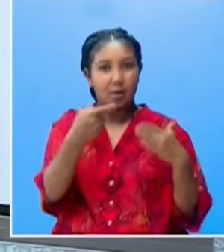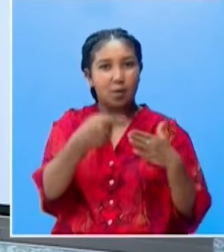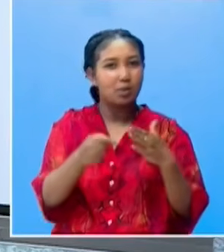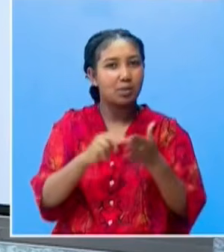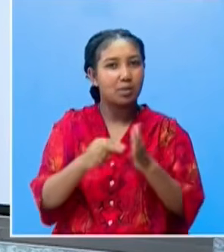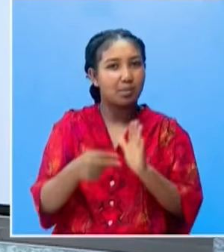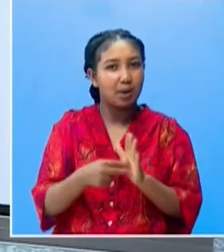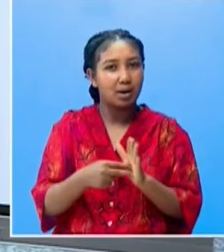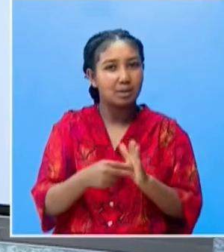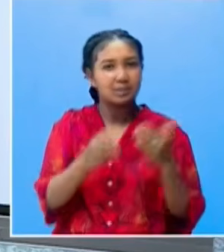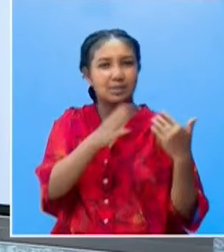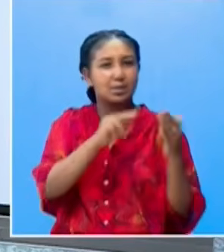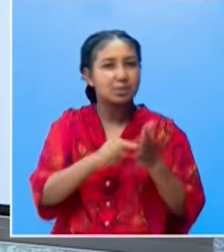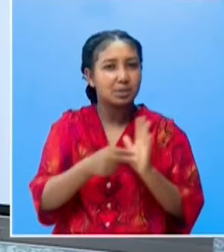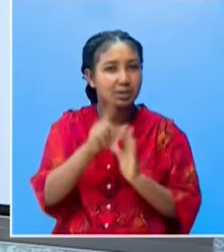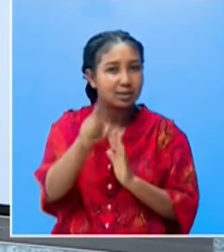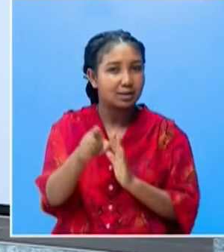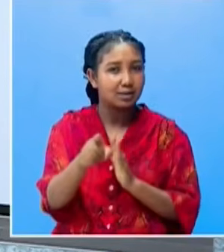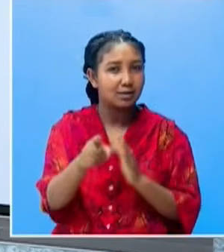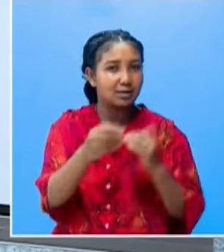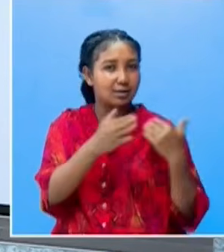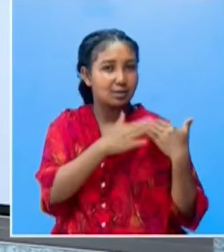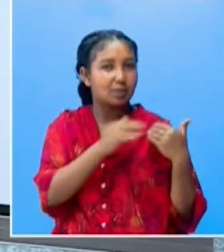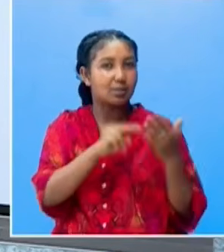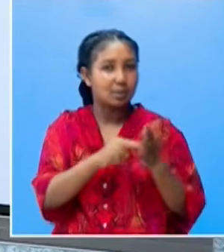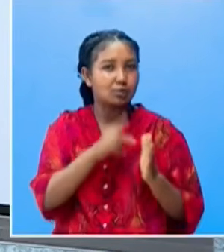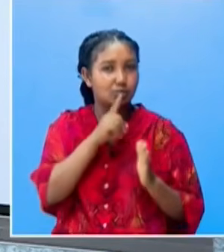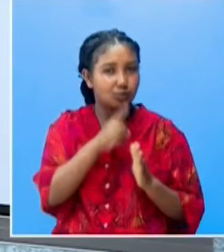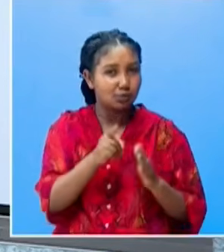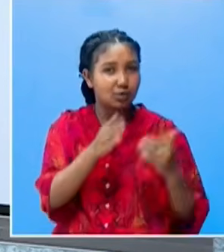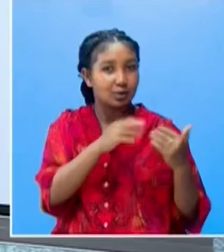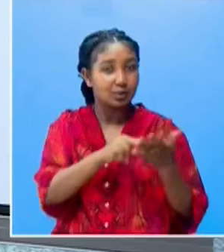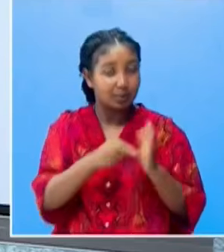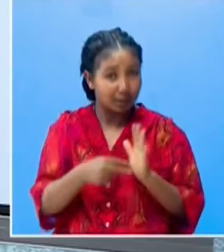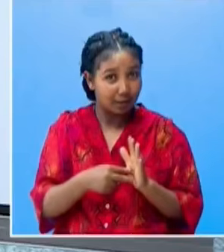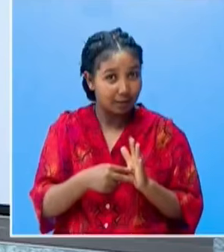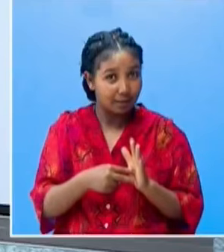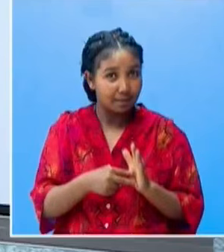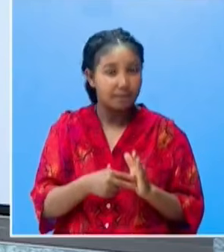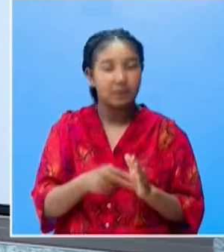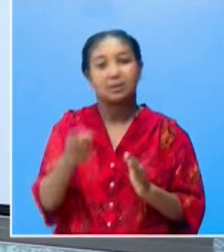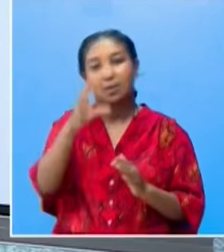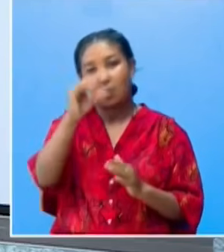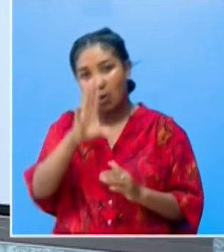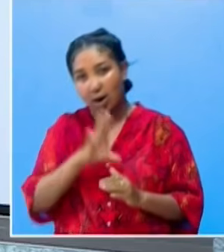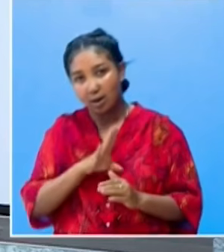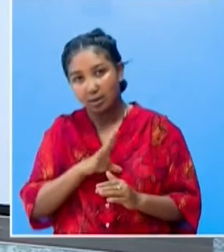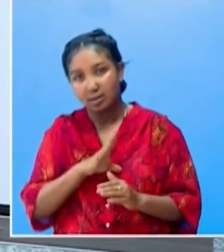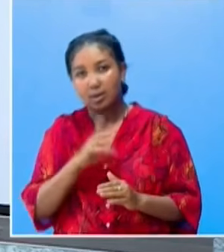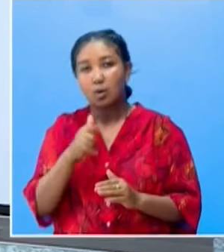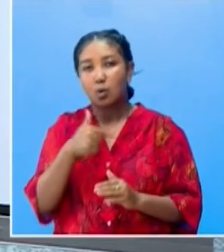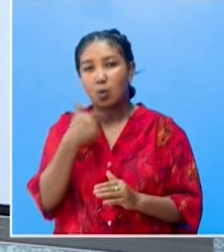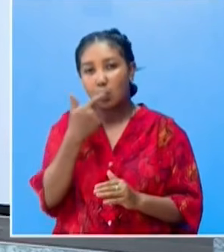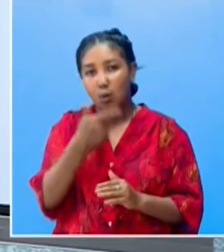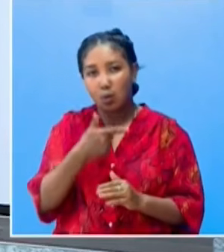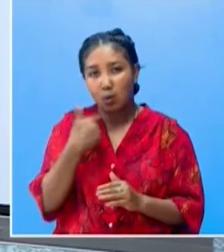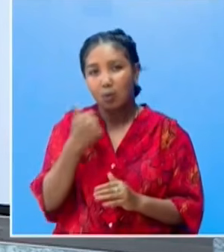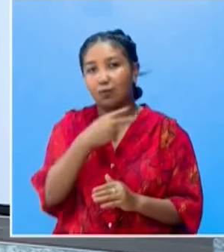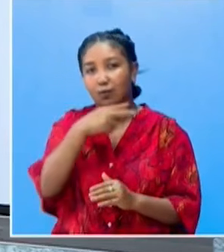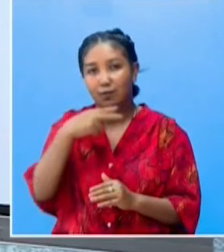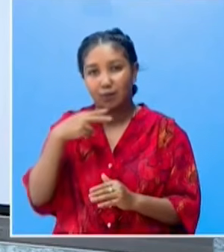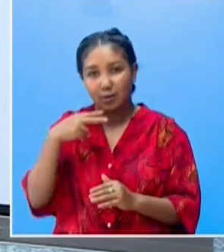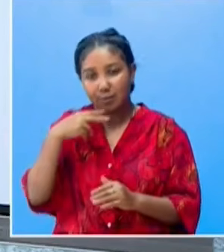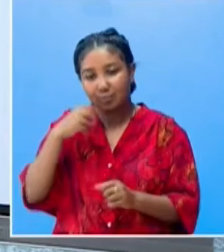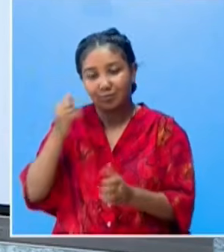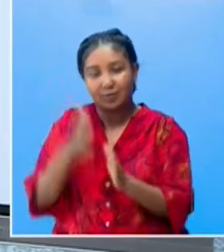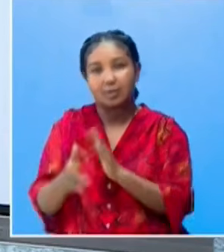mean when we say subject? That's true. When we say subject, it is someone, yes, who performs the verb or the